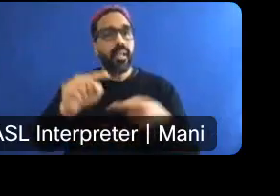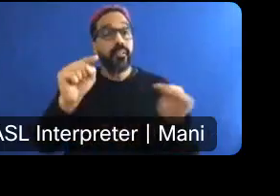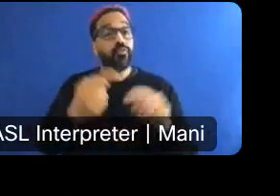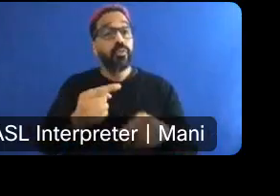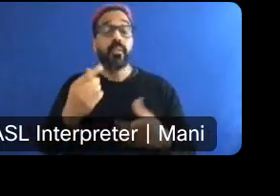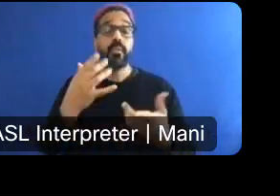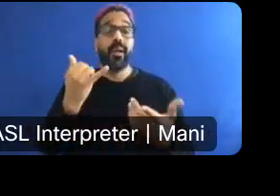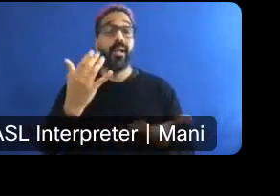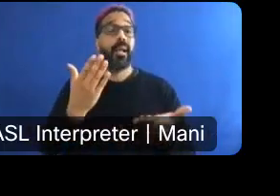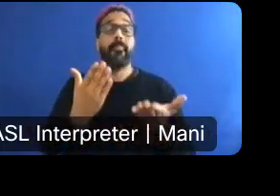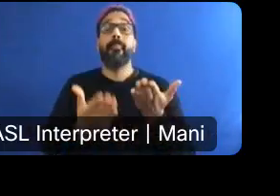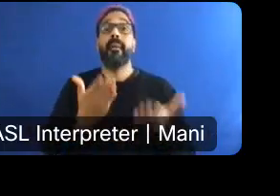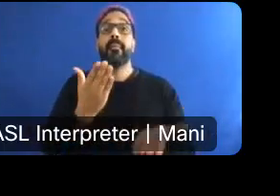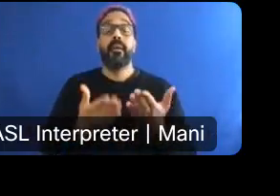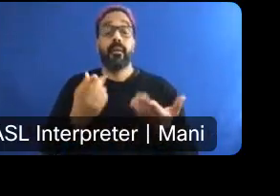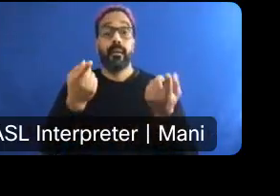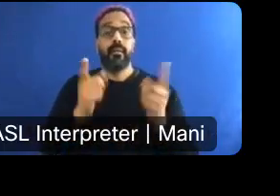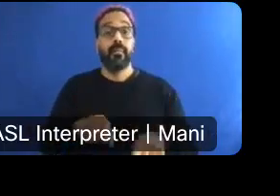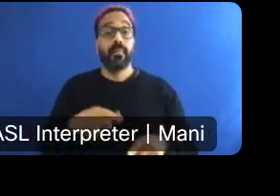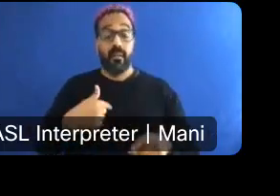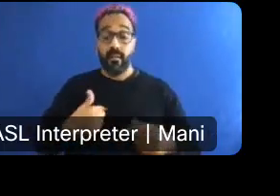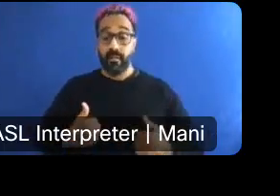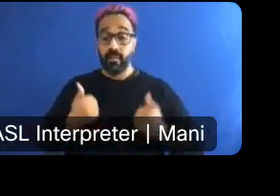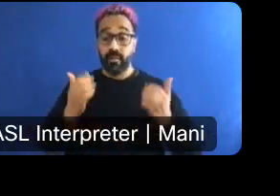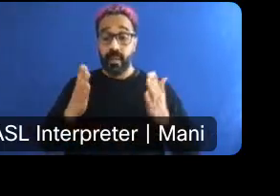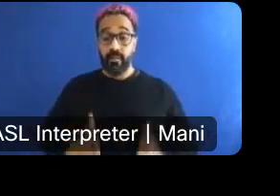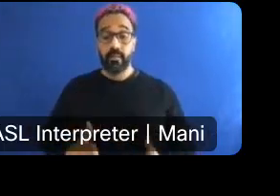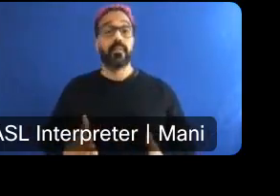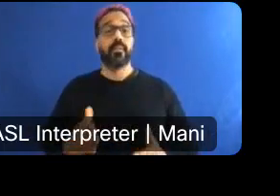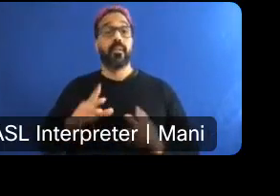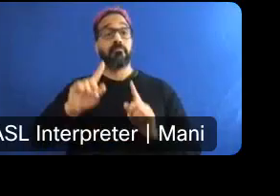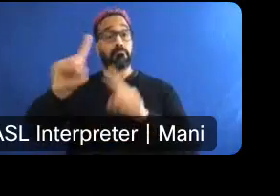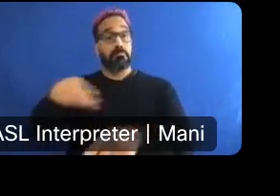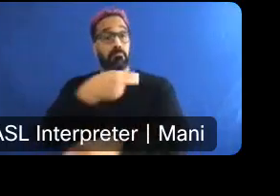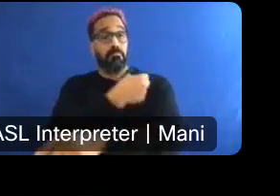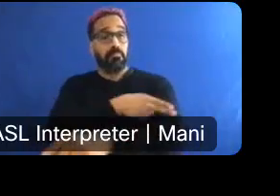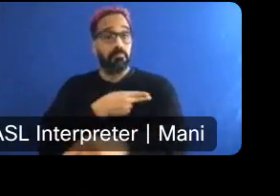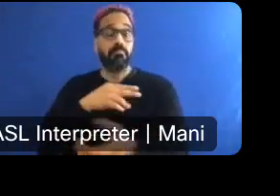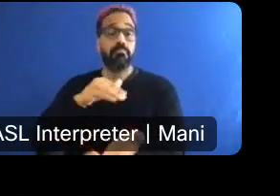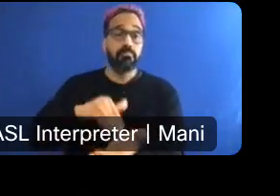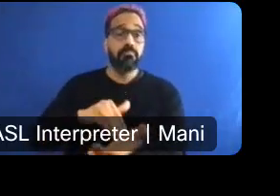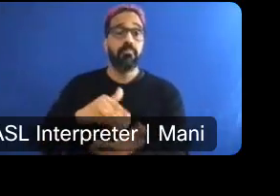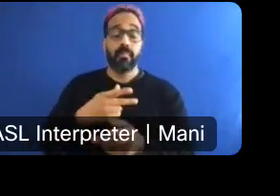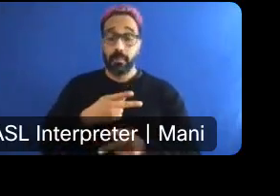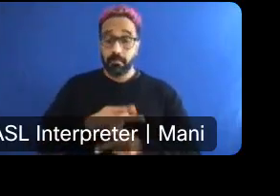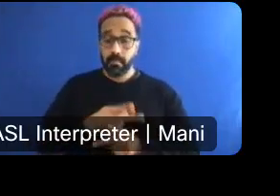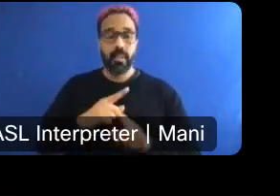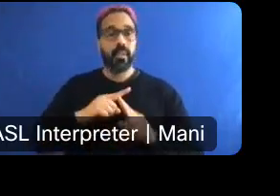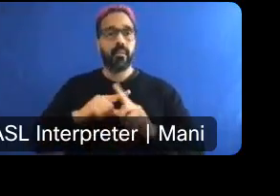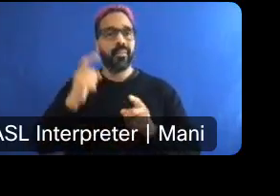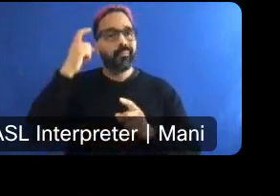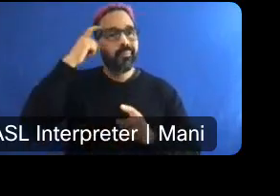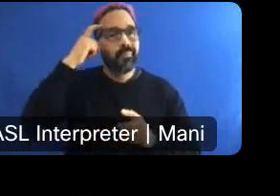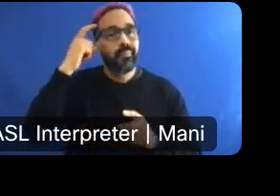is because even if a survivor does receive medical care The diagnosis of a brain injury may